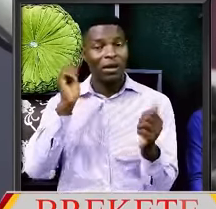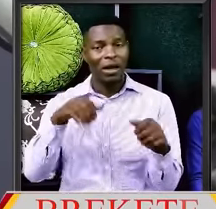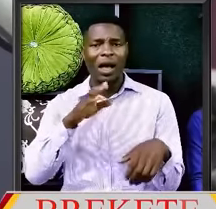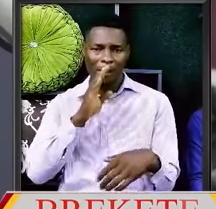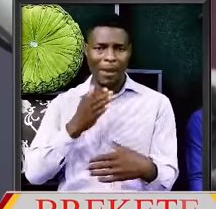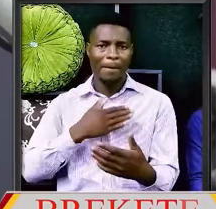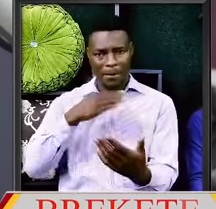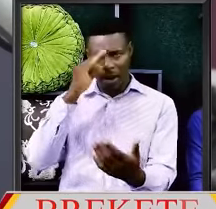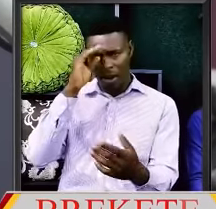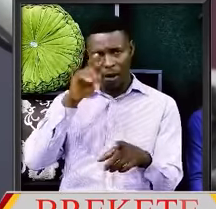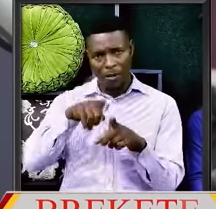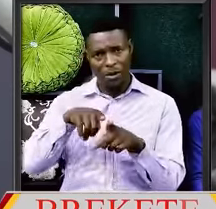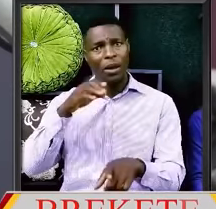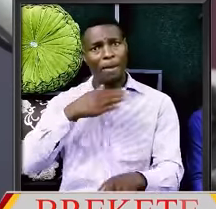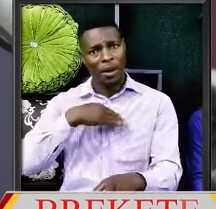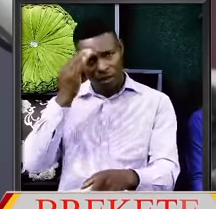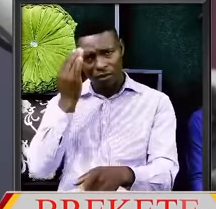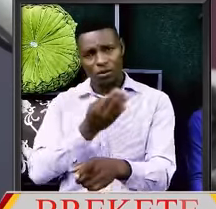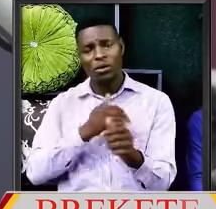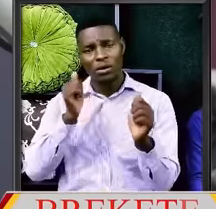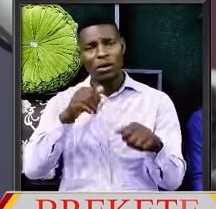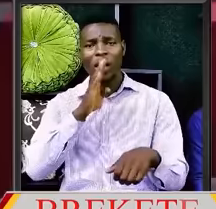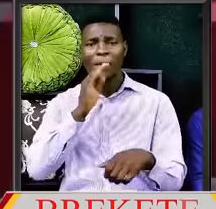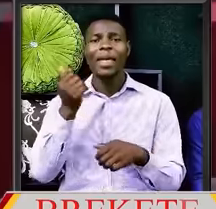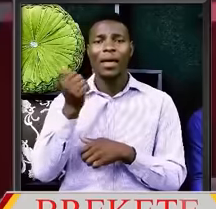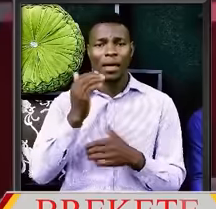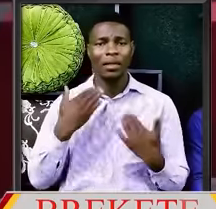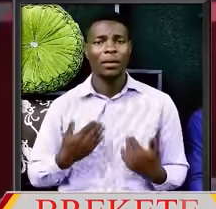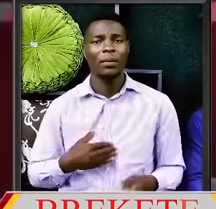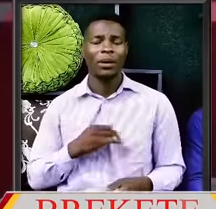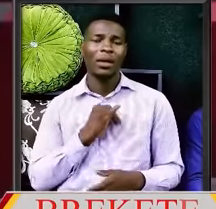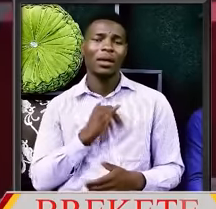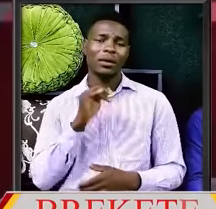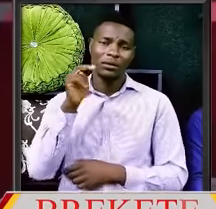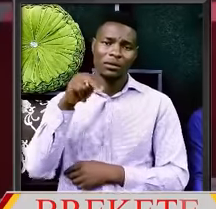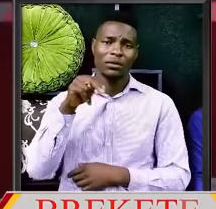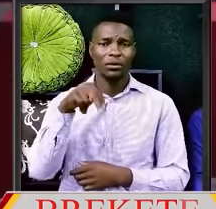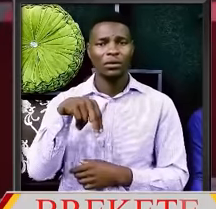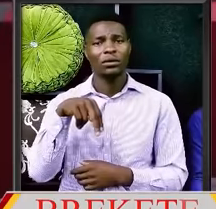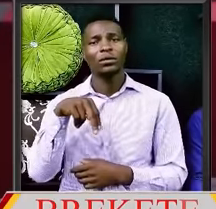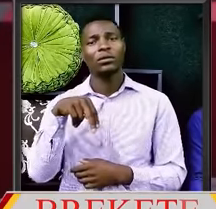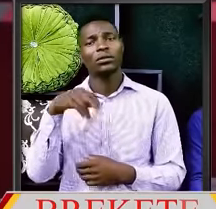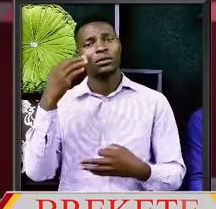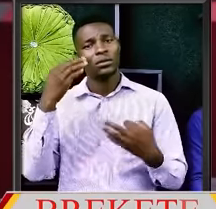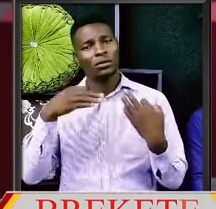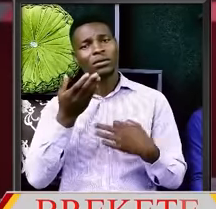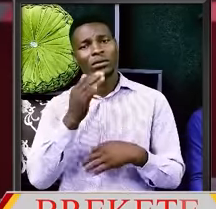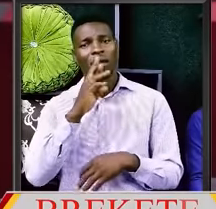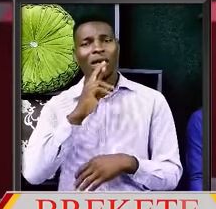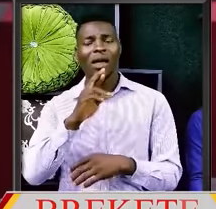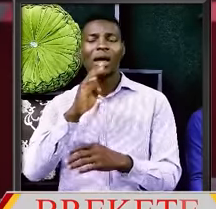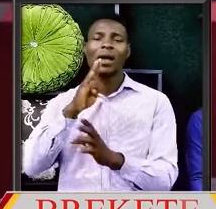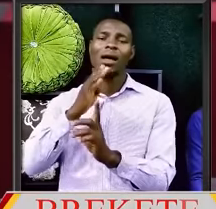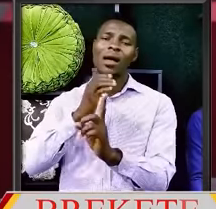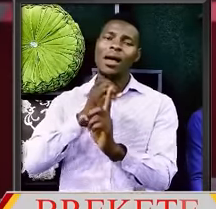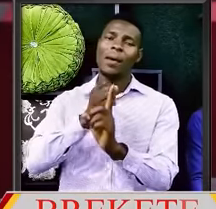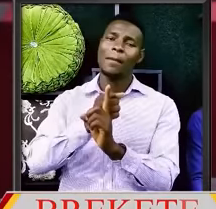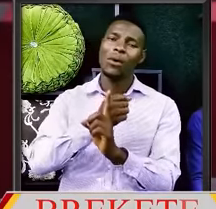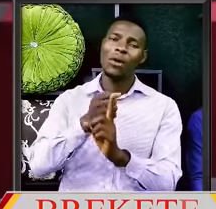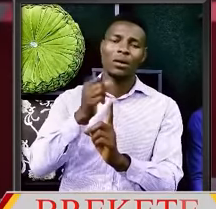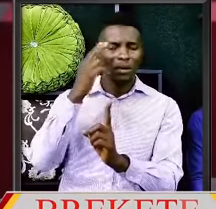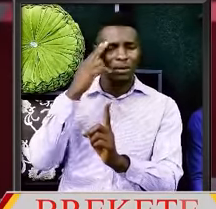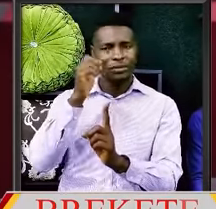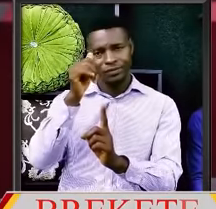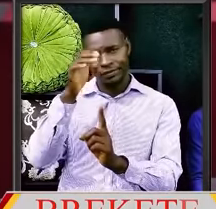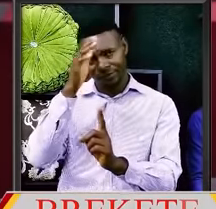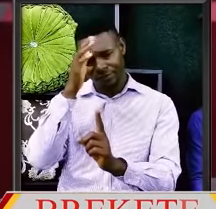anybody. Yes. We need justice for this boy. We need justice. That the bully father. What did his father want to do? That's